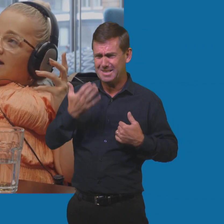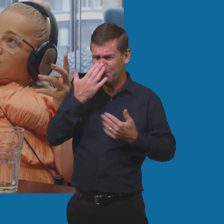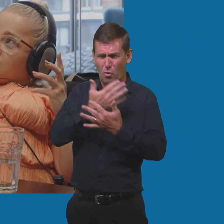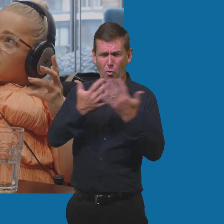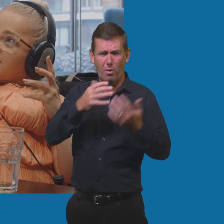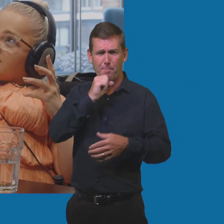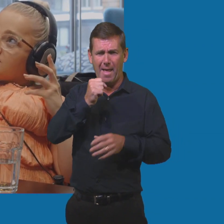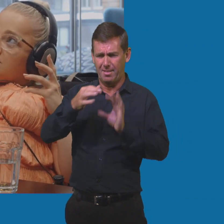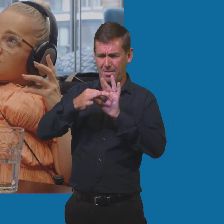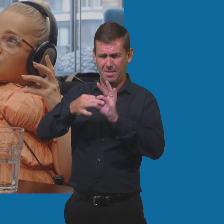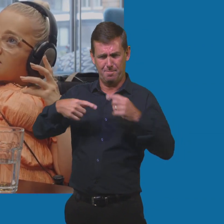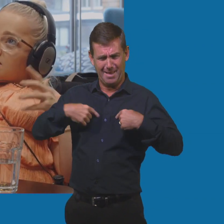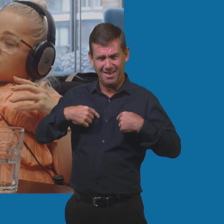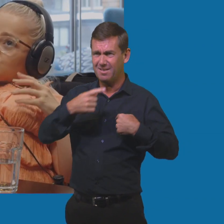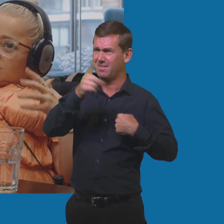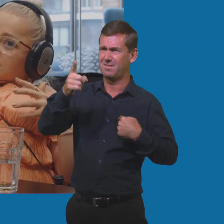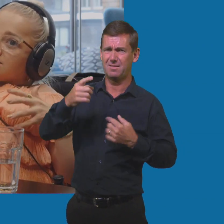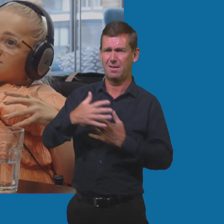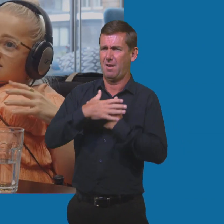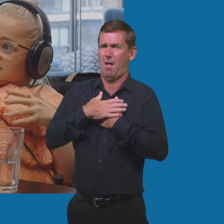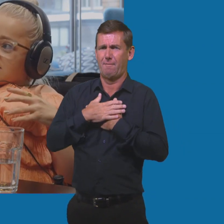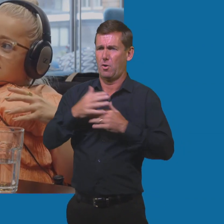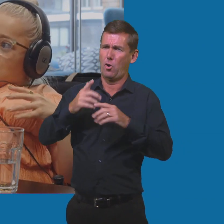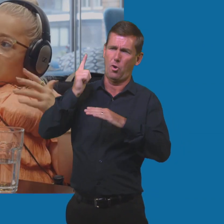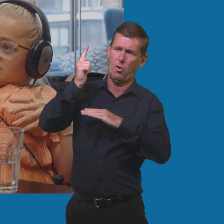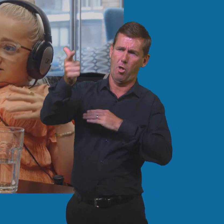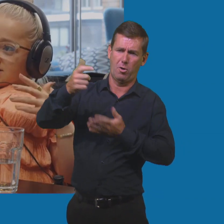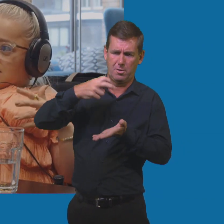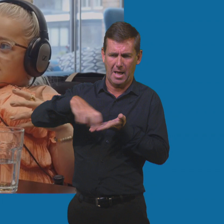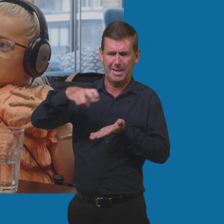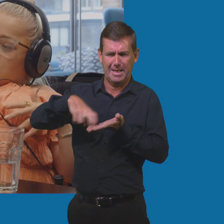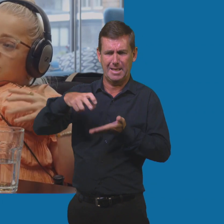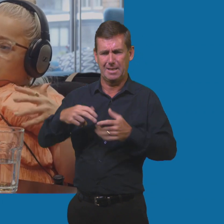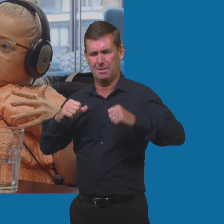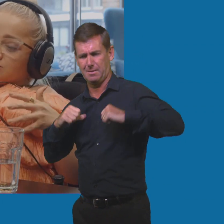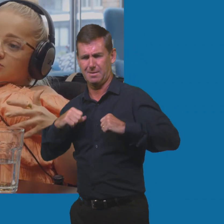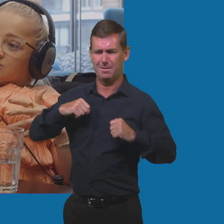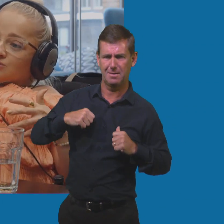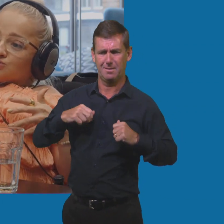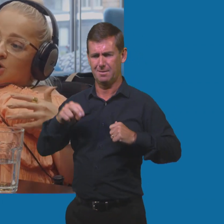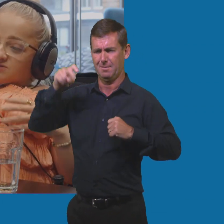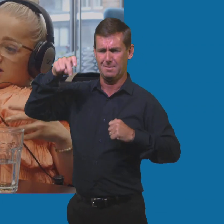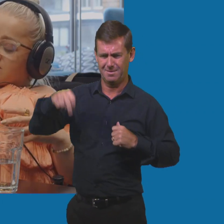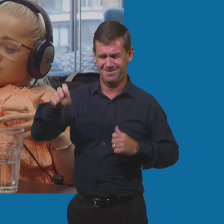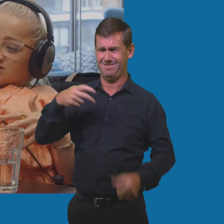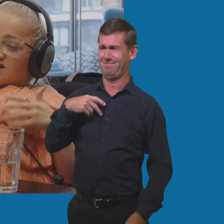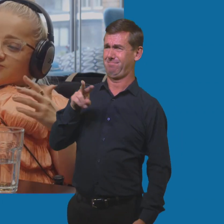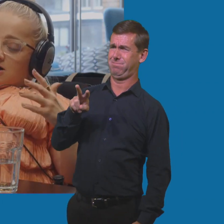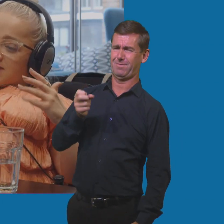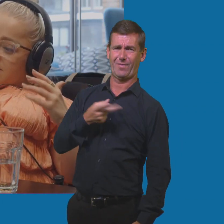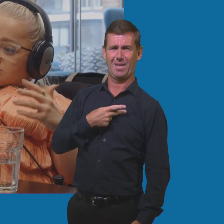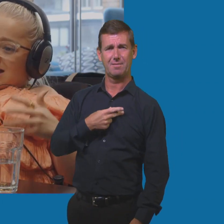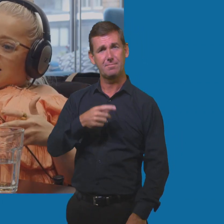So anyone who is looking at joining online dating sites, what would be your top tips,